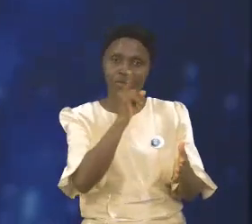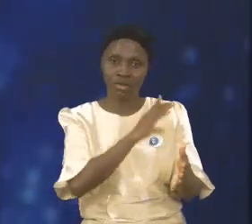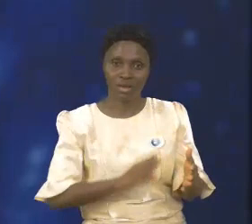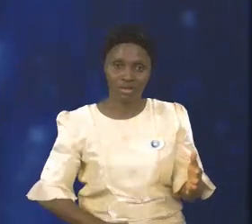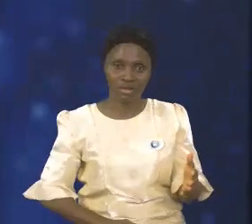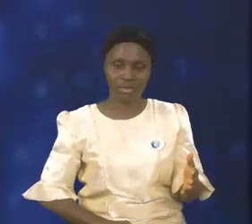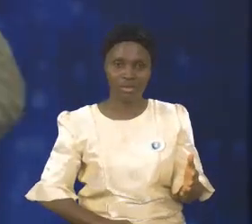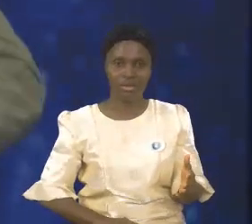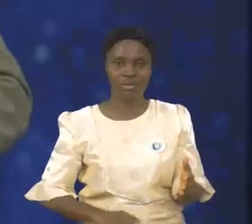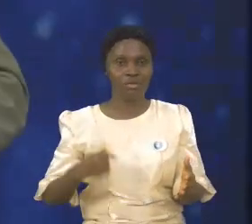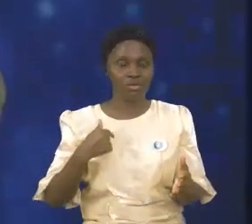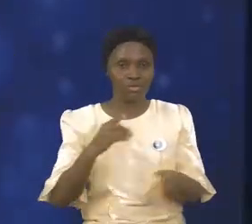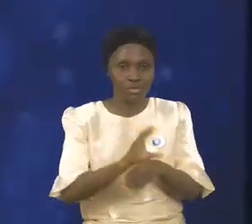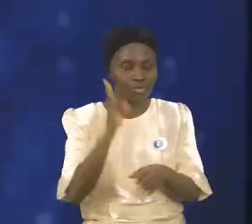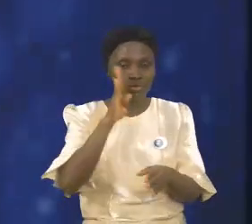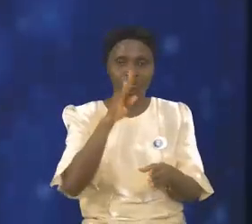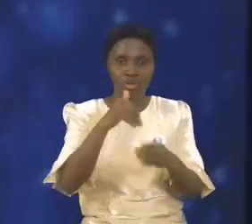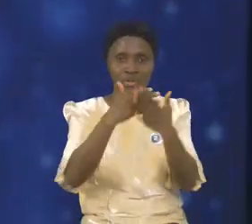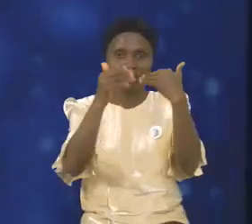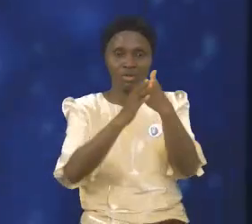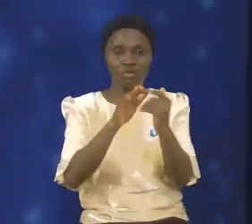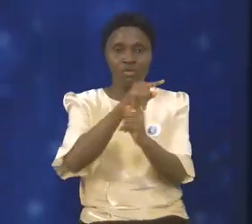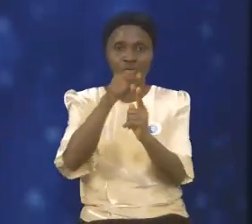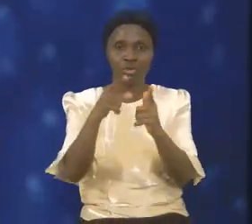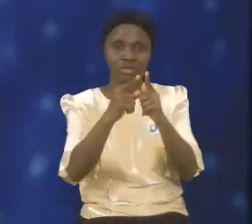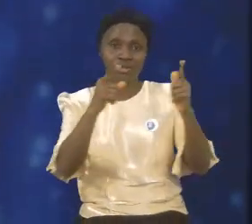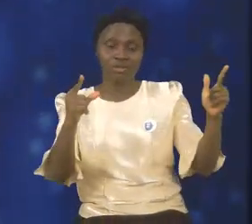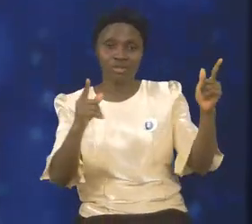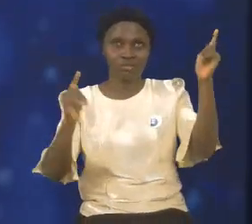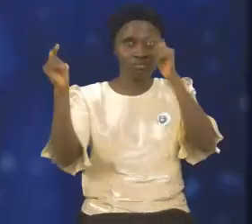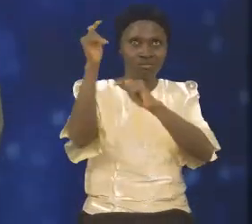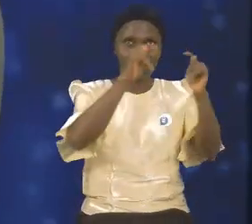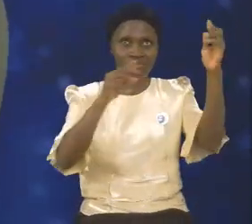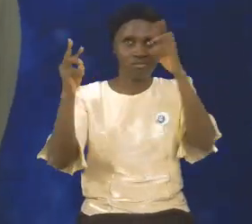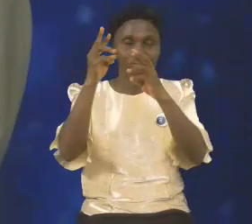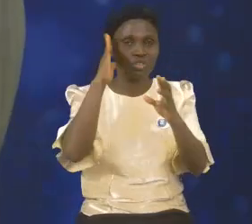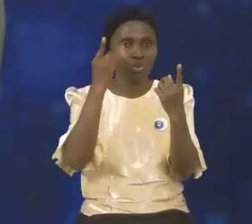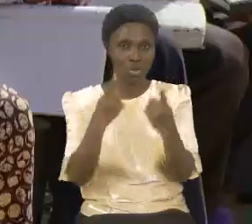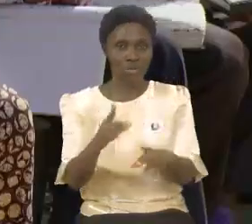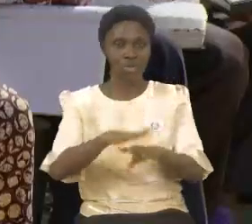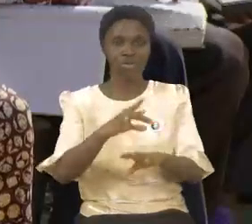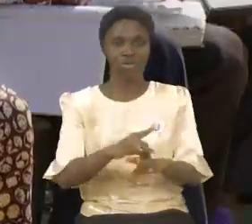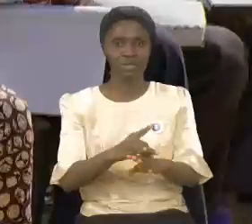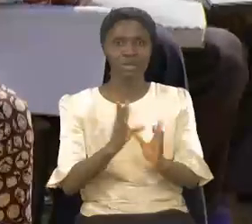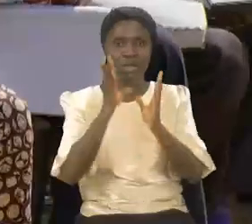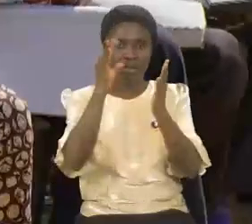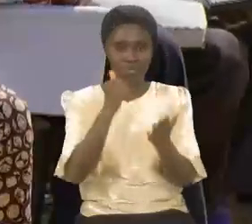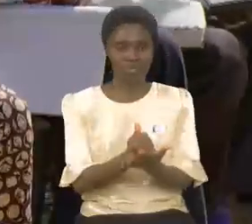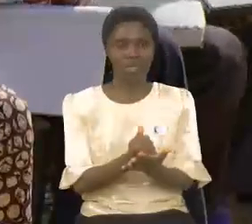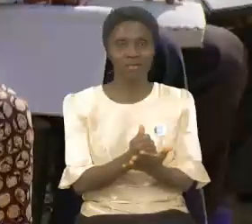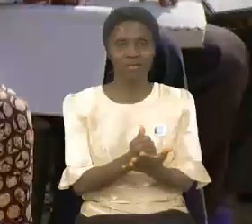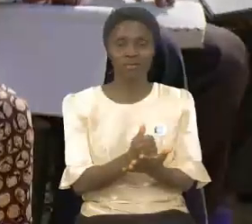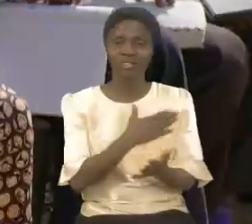in heaven while the great tribulation is taking place here on earth. Somebody will say amen to that. And